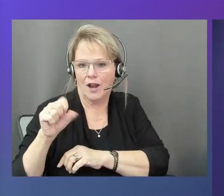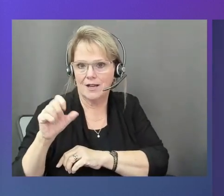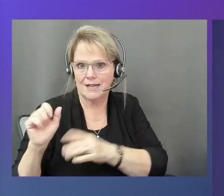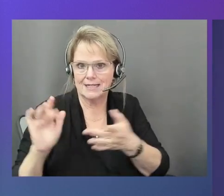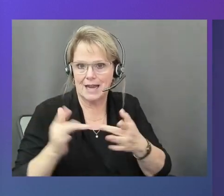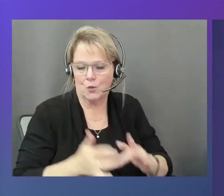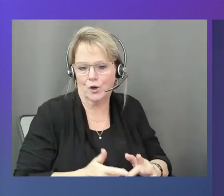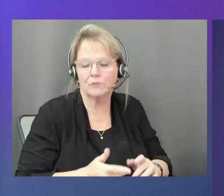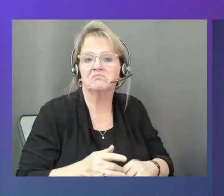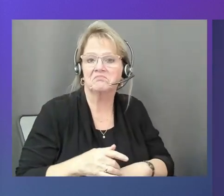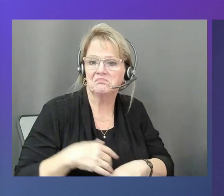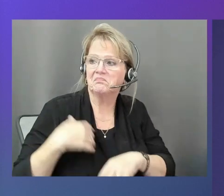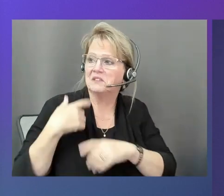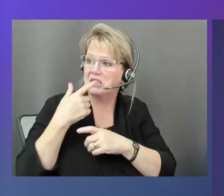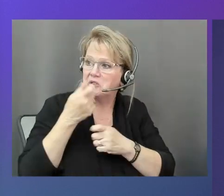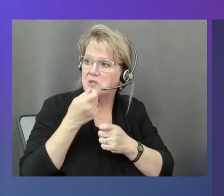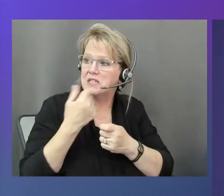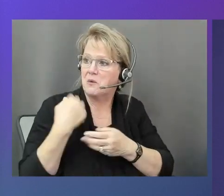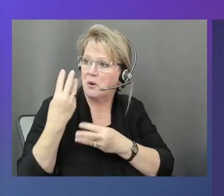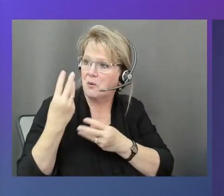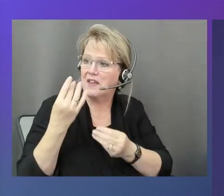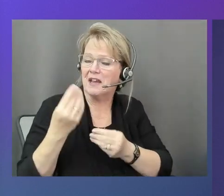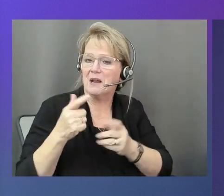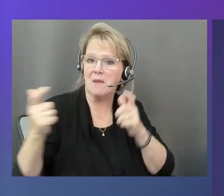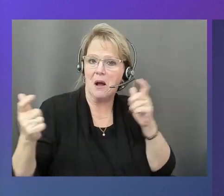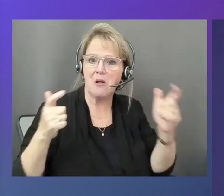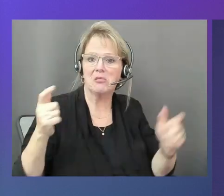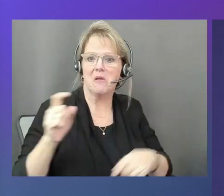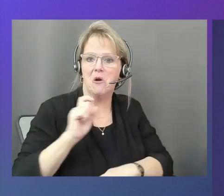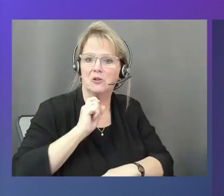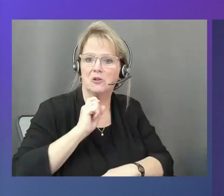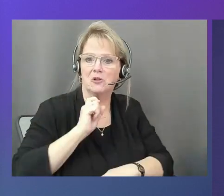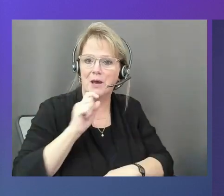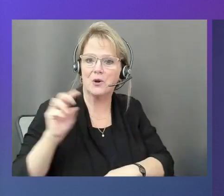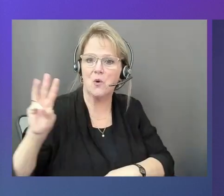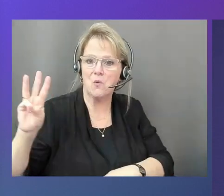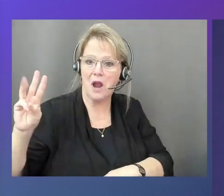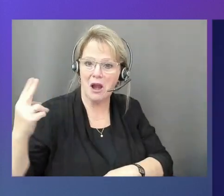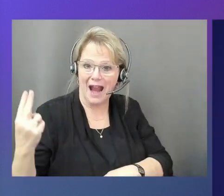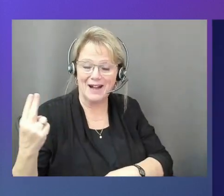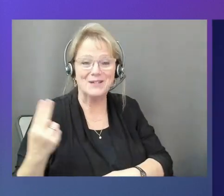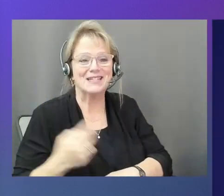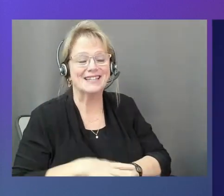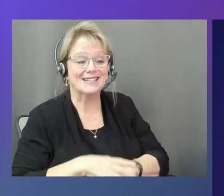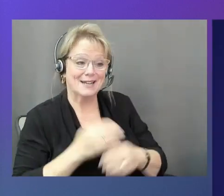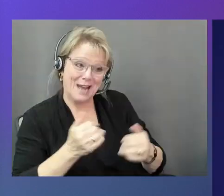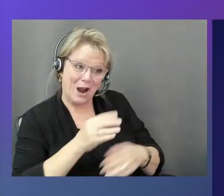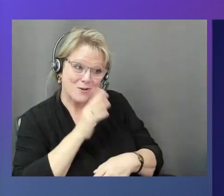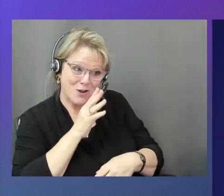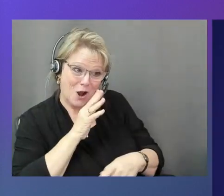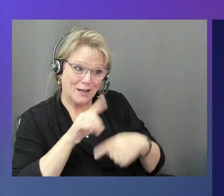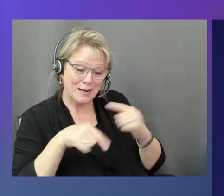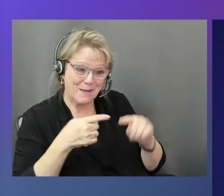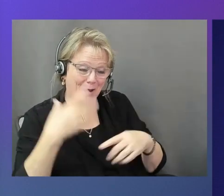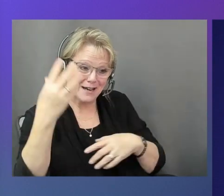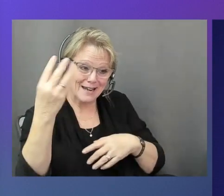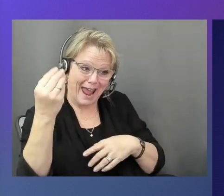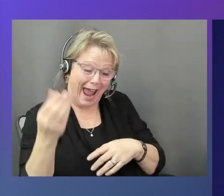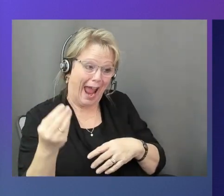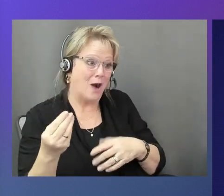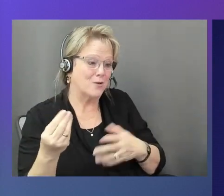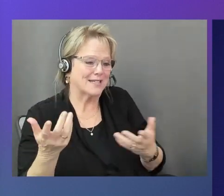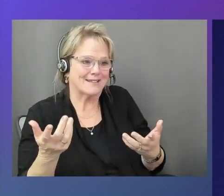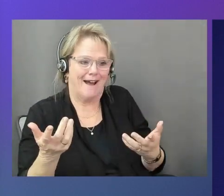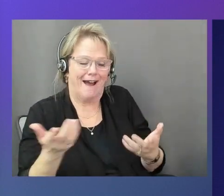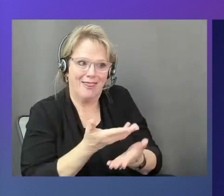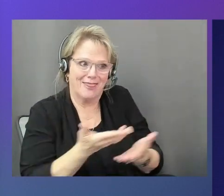metal warehouses, and now we're talking about a really large entertainment venue. An outdoor thing that's probably going to only be there